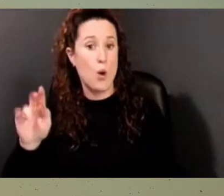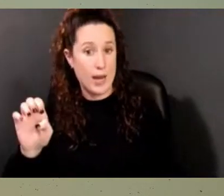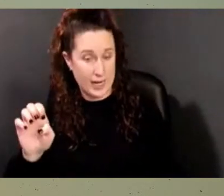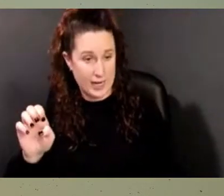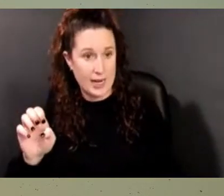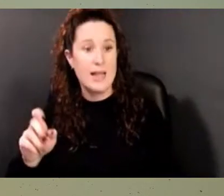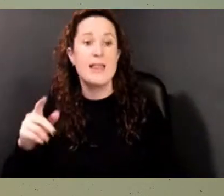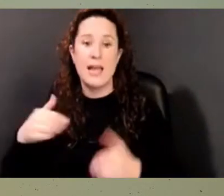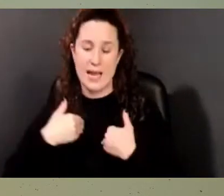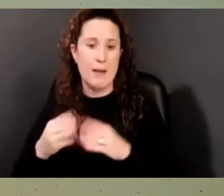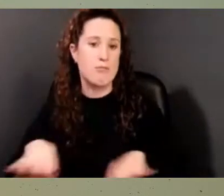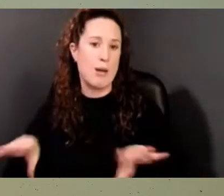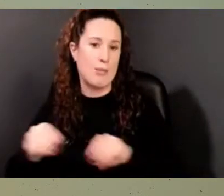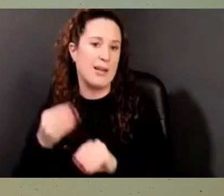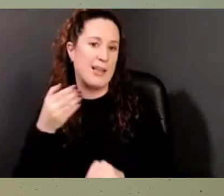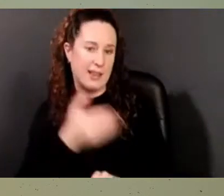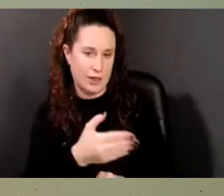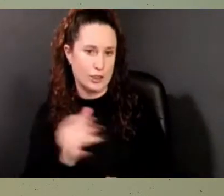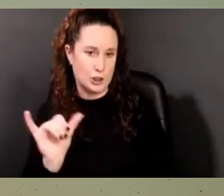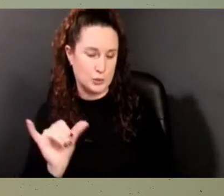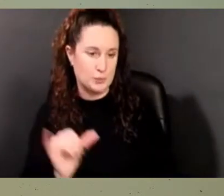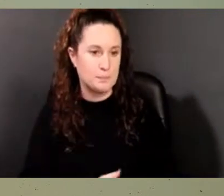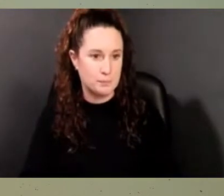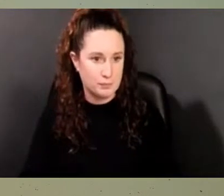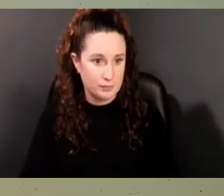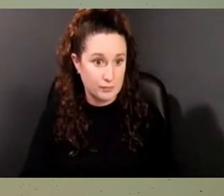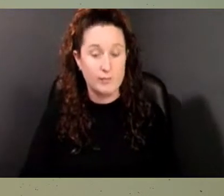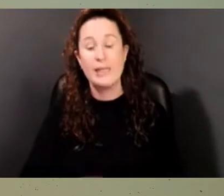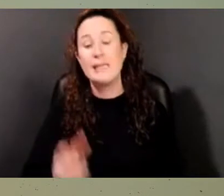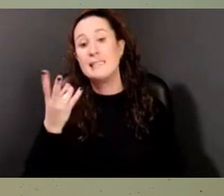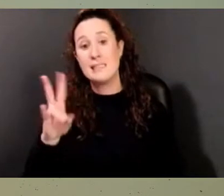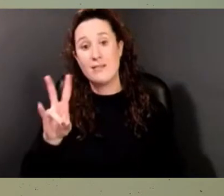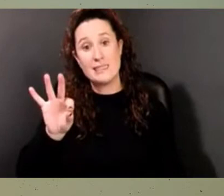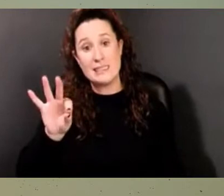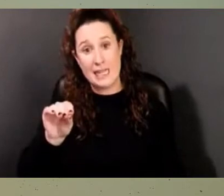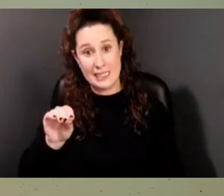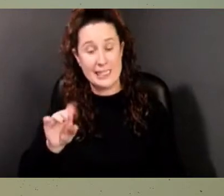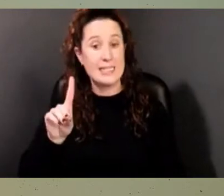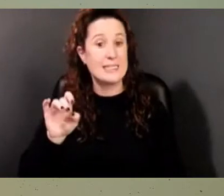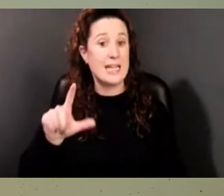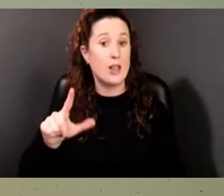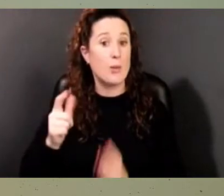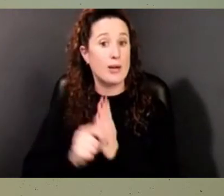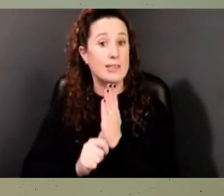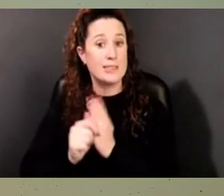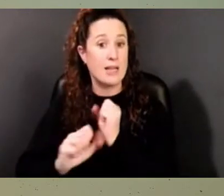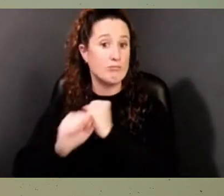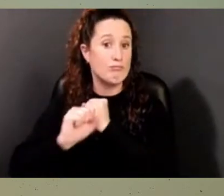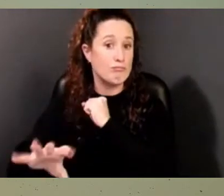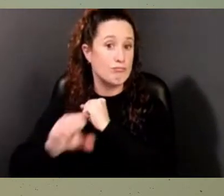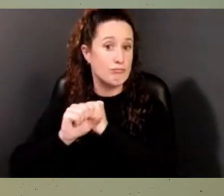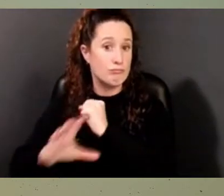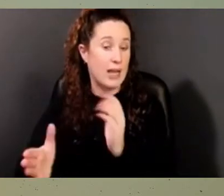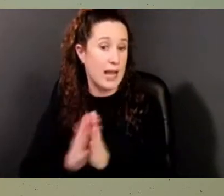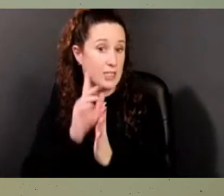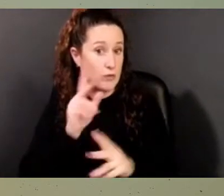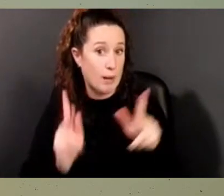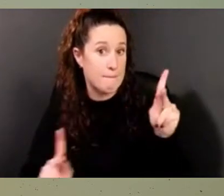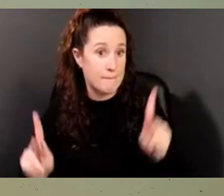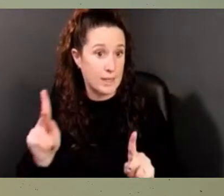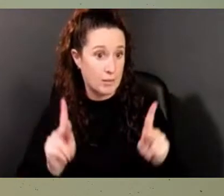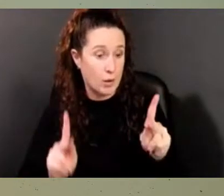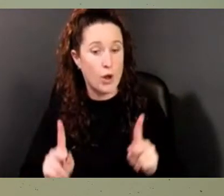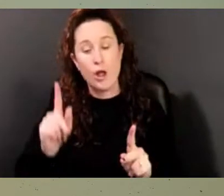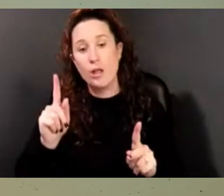1790s. In 1790, an advertisement appeared in the Delaware Gazette for one of the people William White had enslaved. It described a